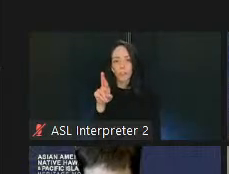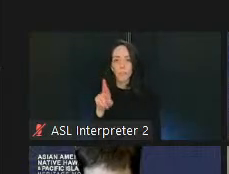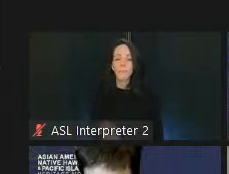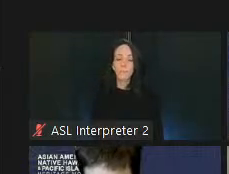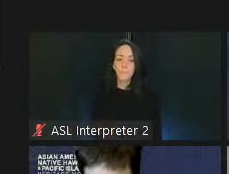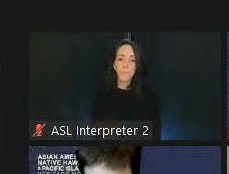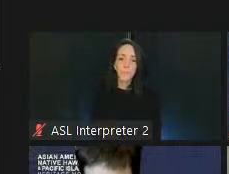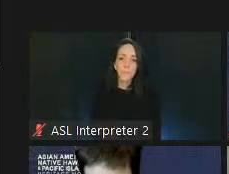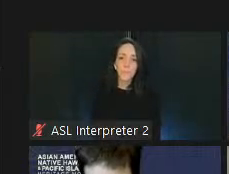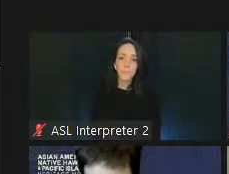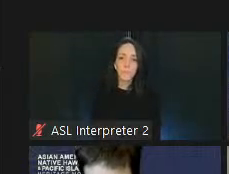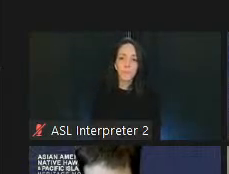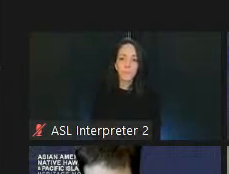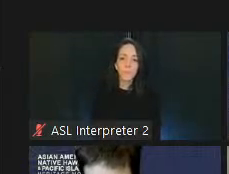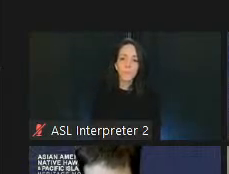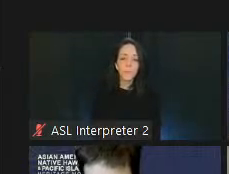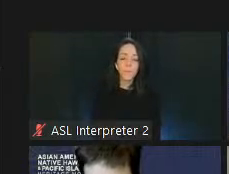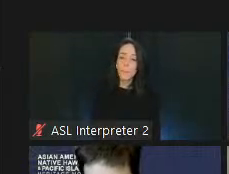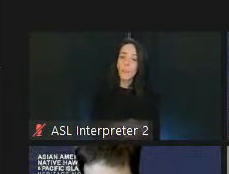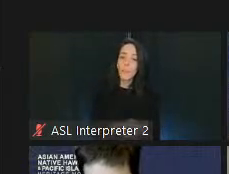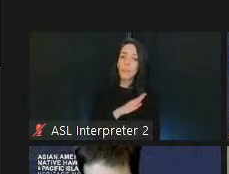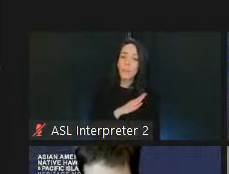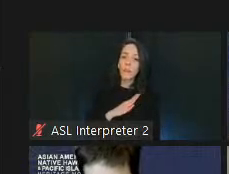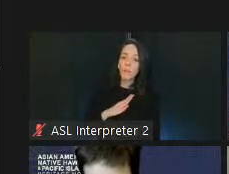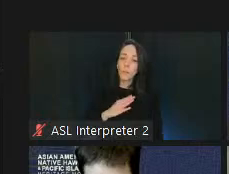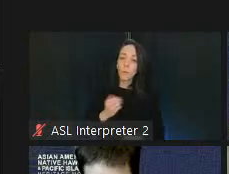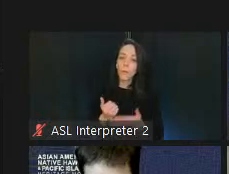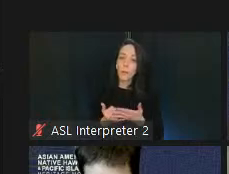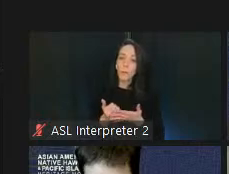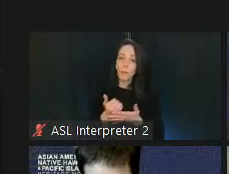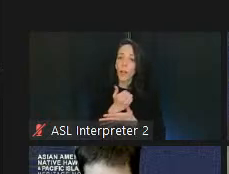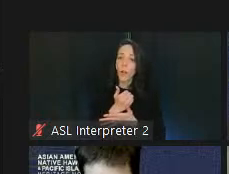Ms. Angie mentioned board priorities in her opening